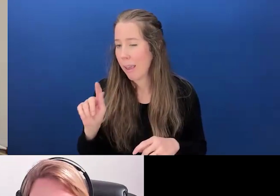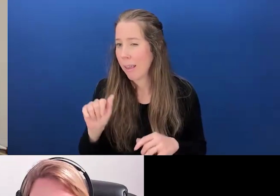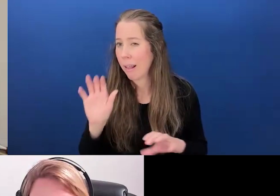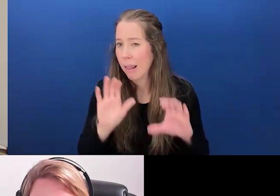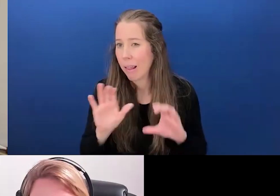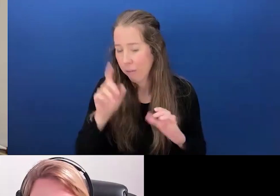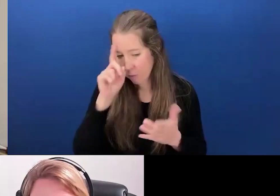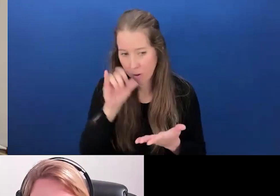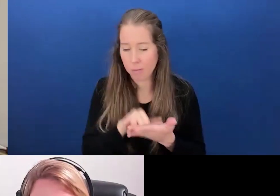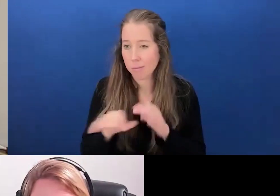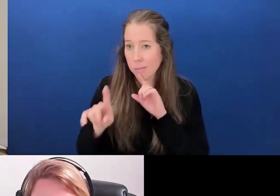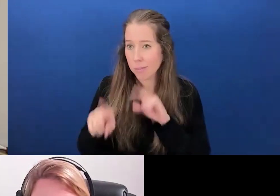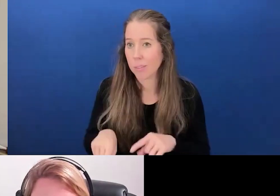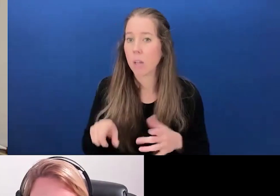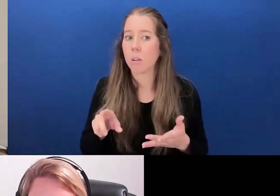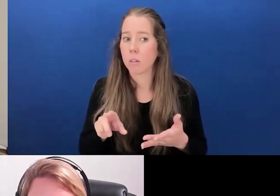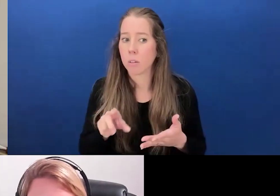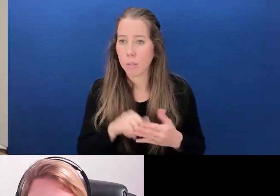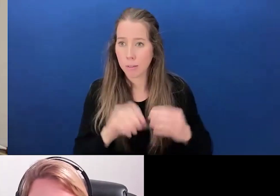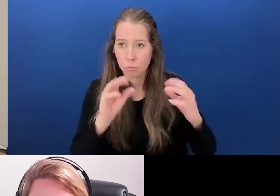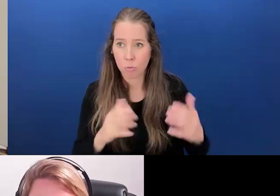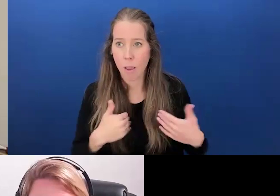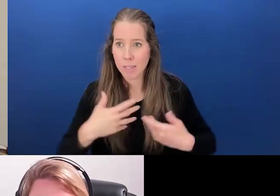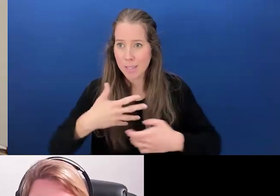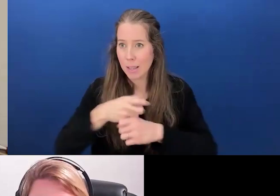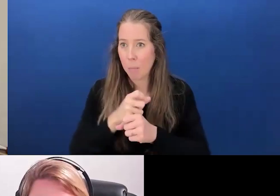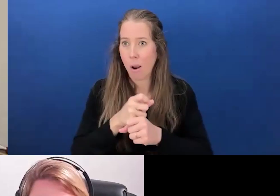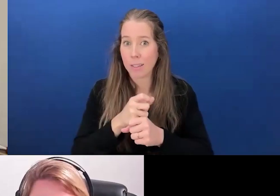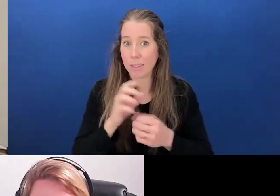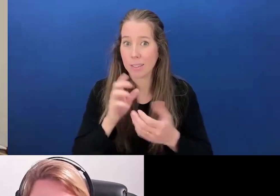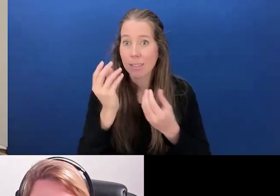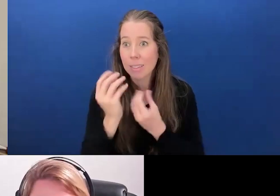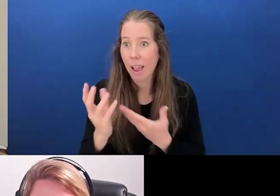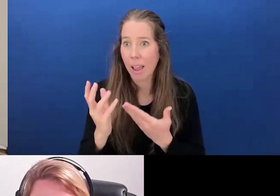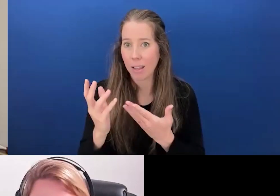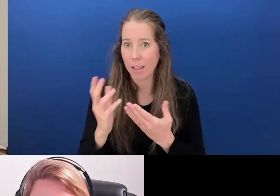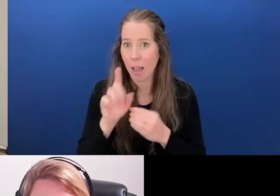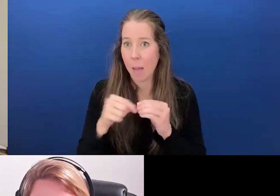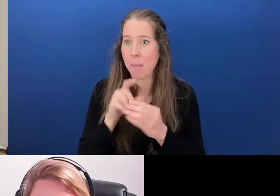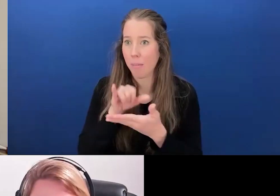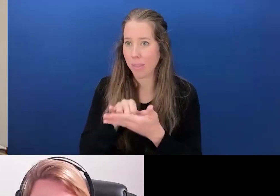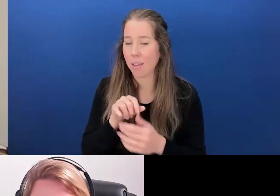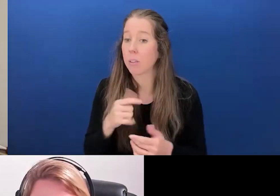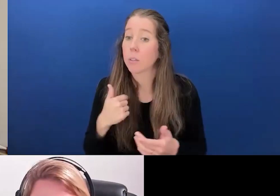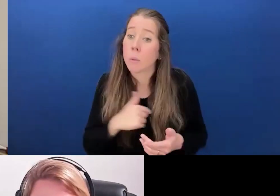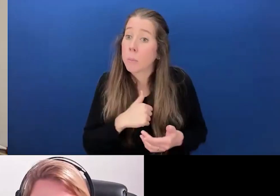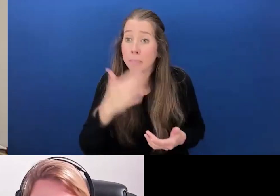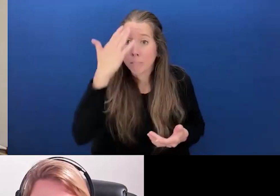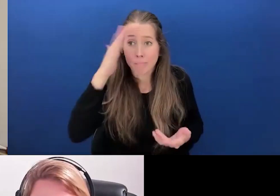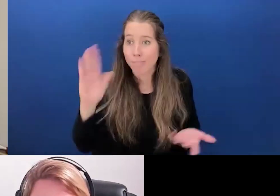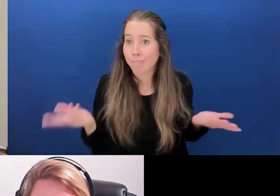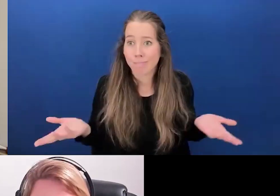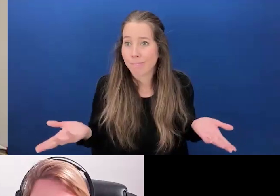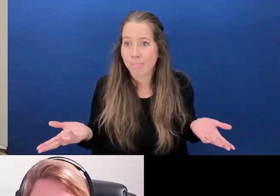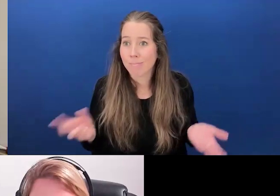those answers to try to give that instructor some summarized data around that. So we don't know. I mean, that's